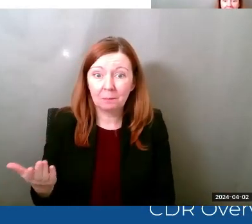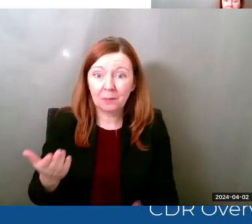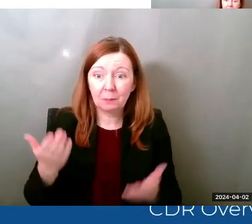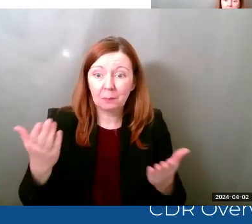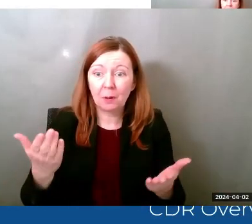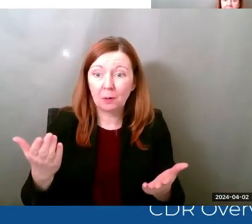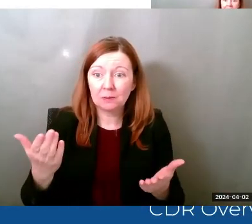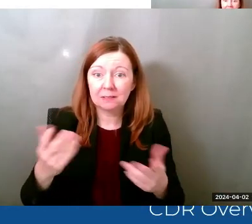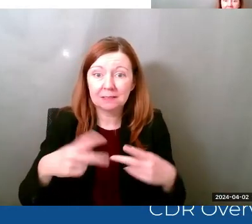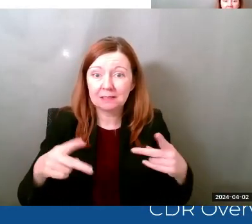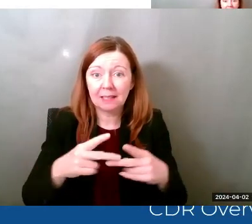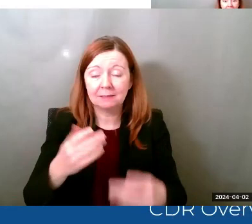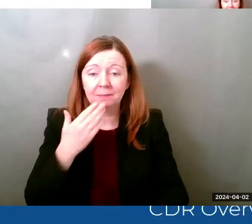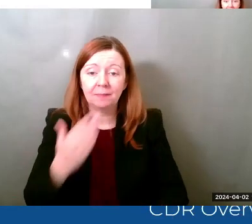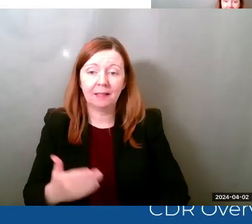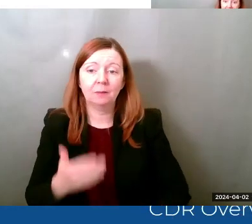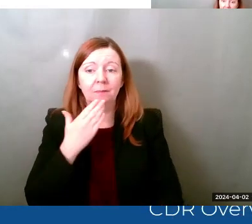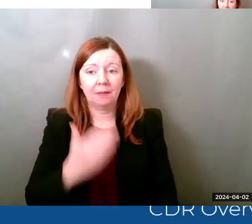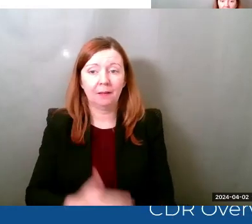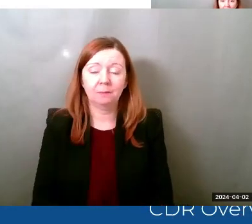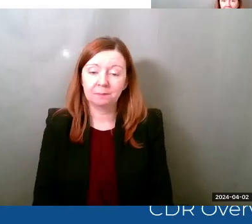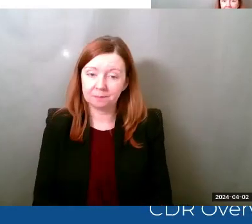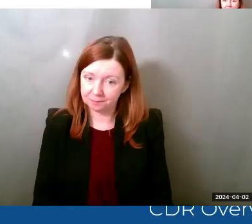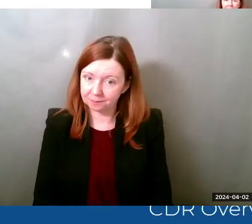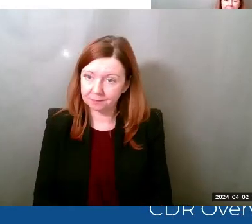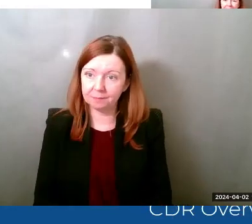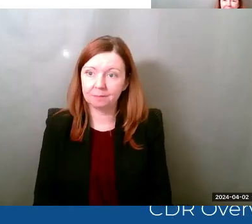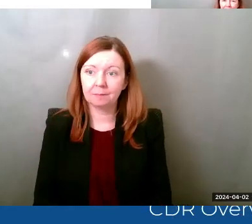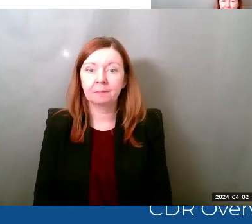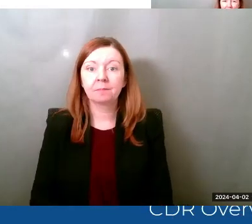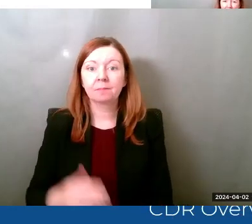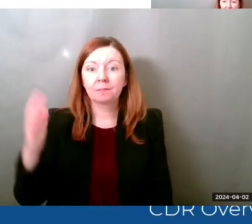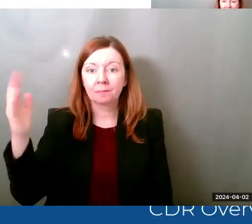proposed site. Thank you. Thank you very much. Thank you.